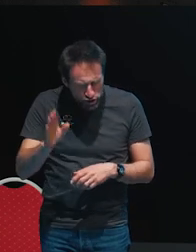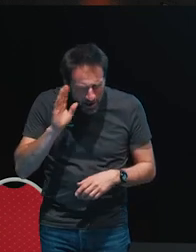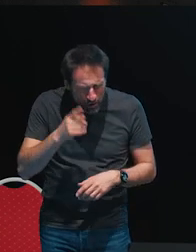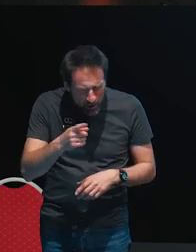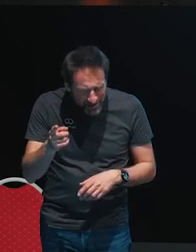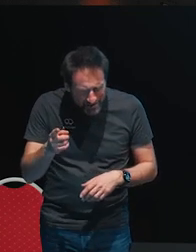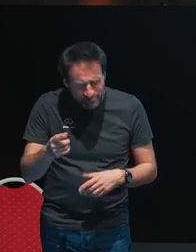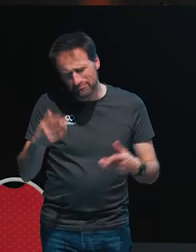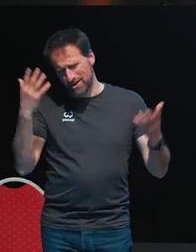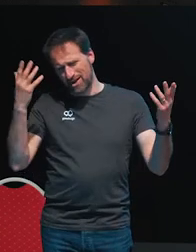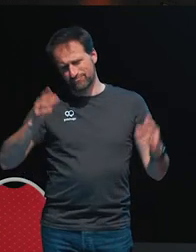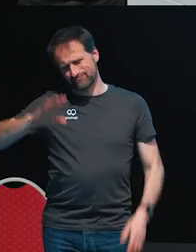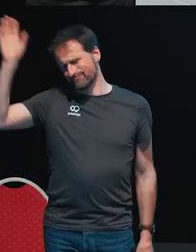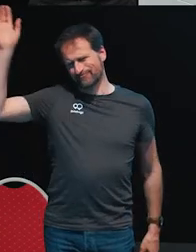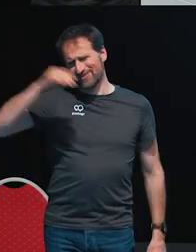of you, most of you, good.